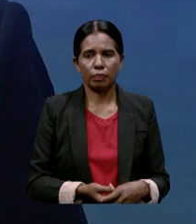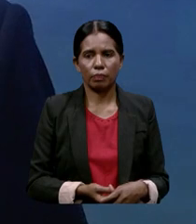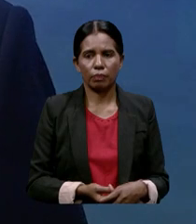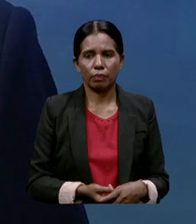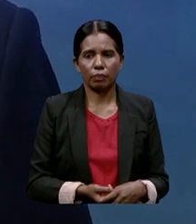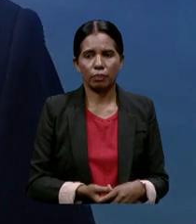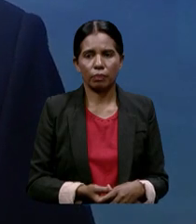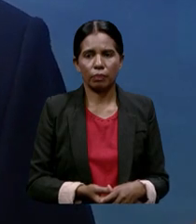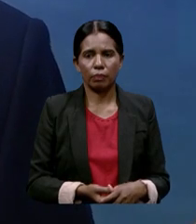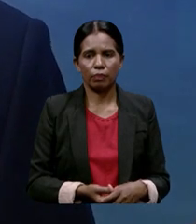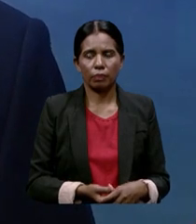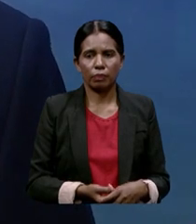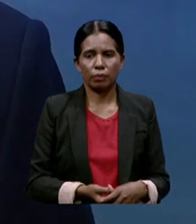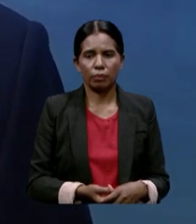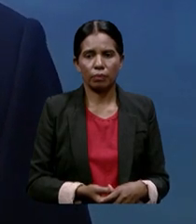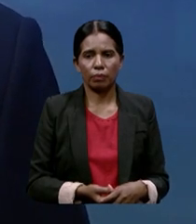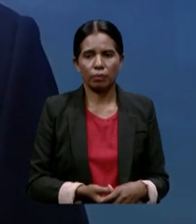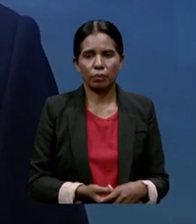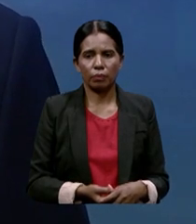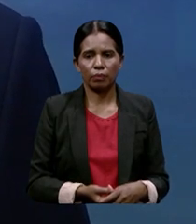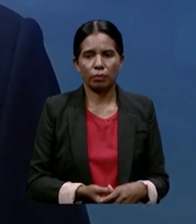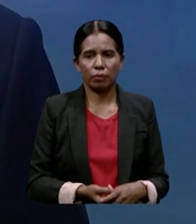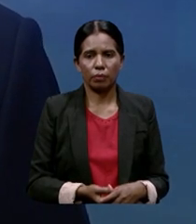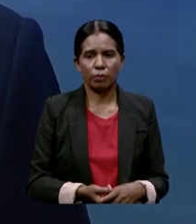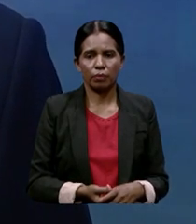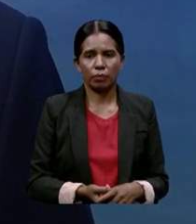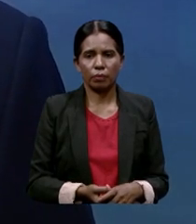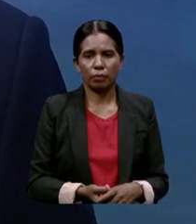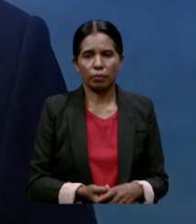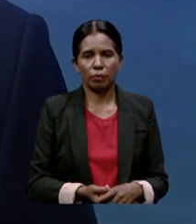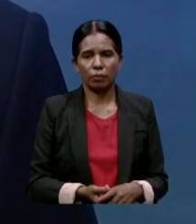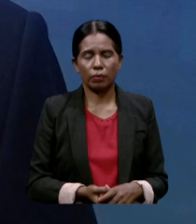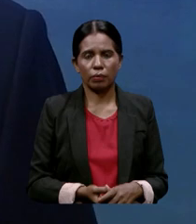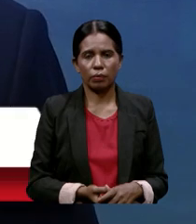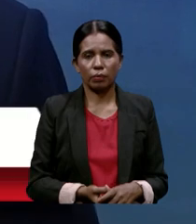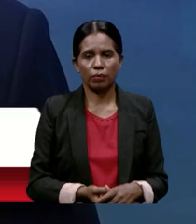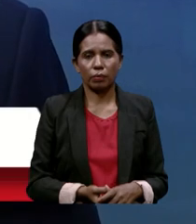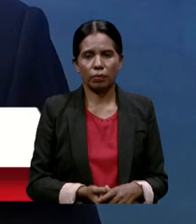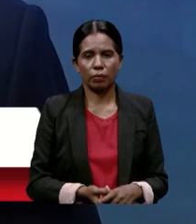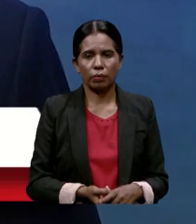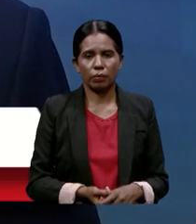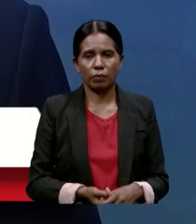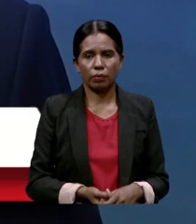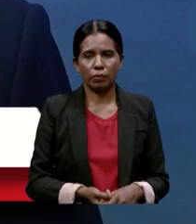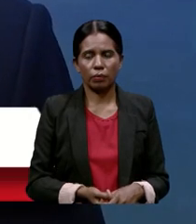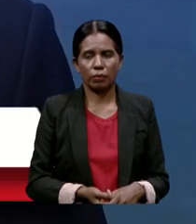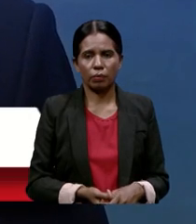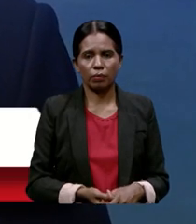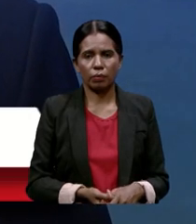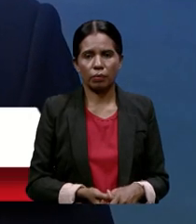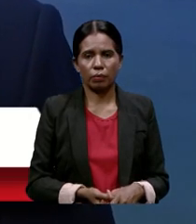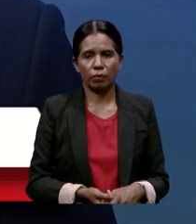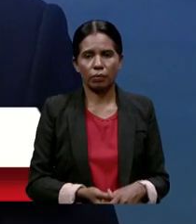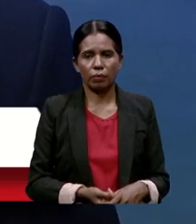with Timor-Leste. If you think about it, this year alone has been 22 years of bilateral relationships between the United States